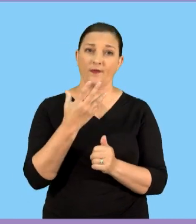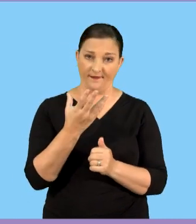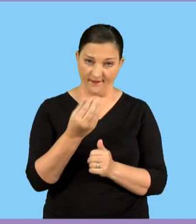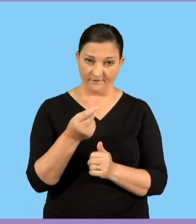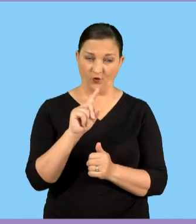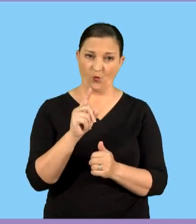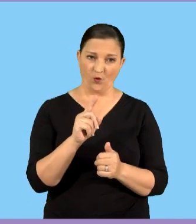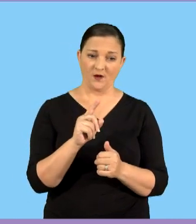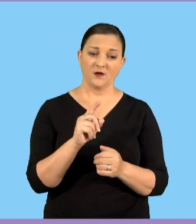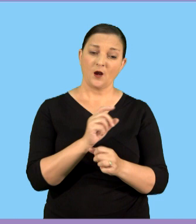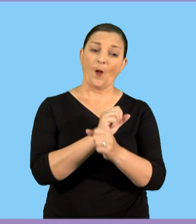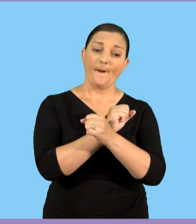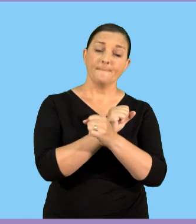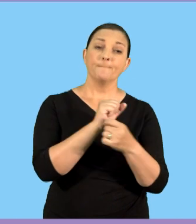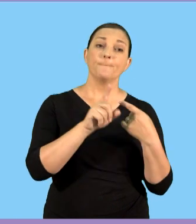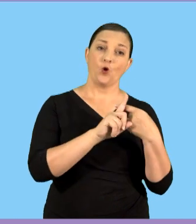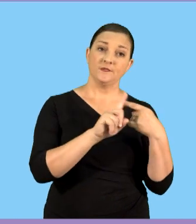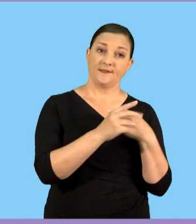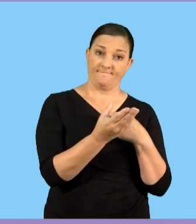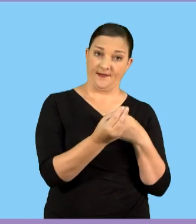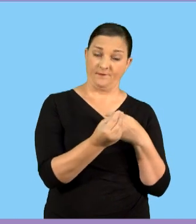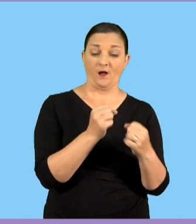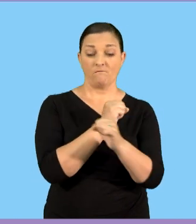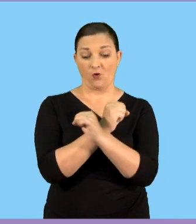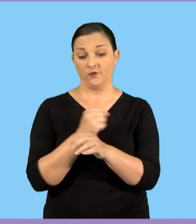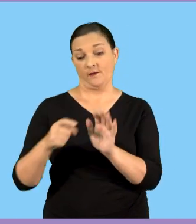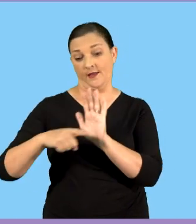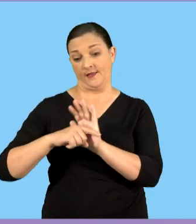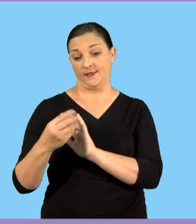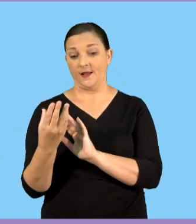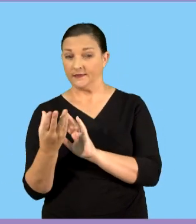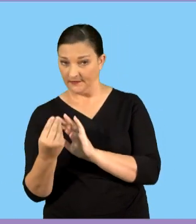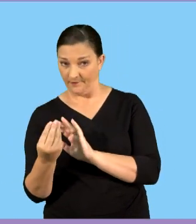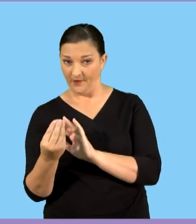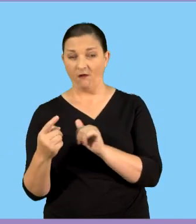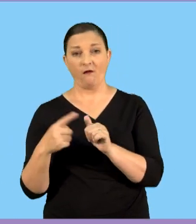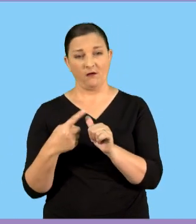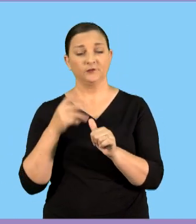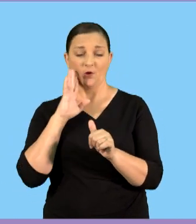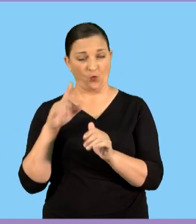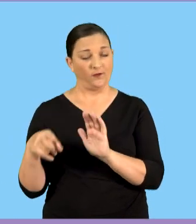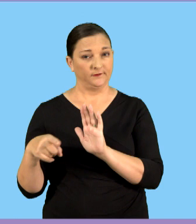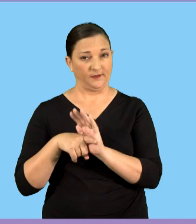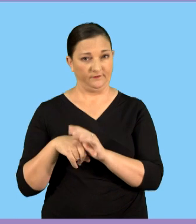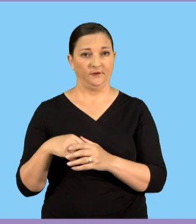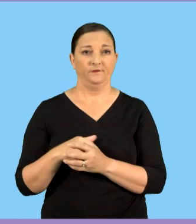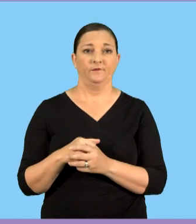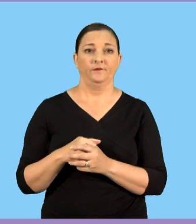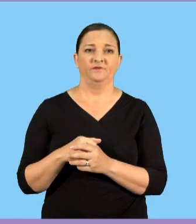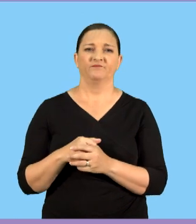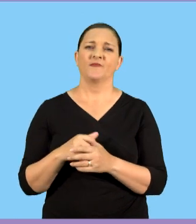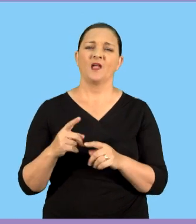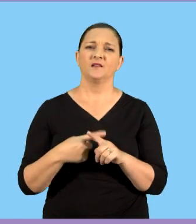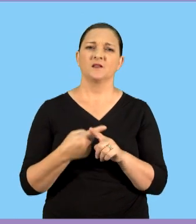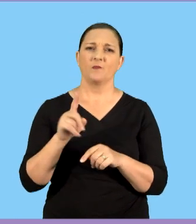we have a positive number being multiplied with a negative number, and the answer is going to be a negative. An